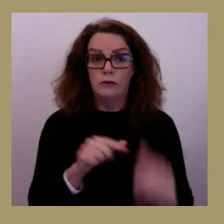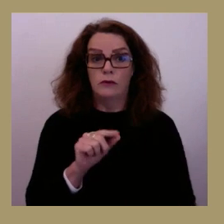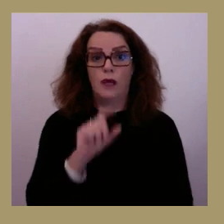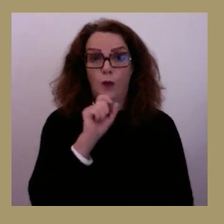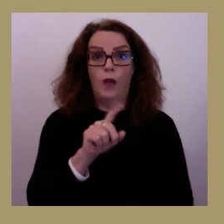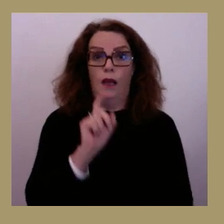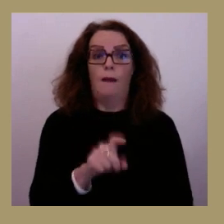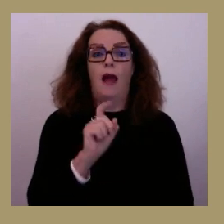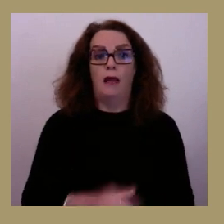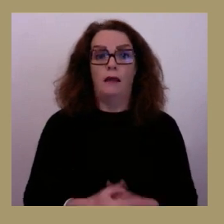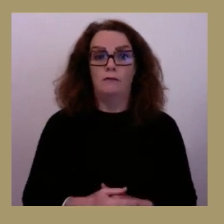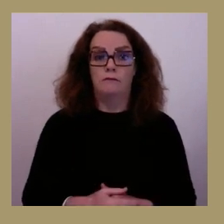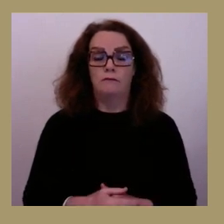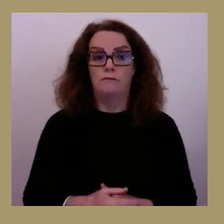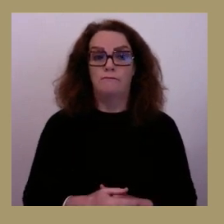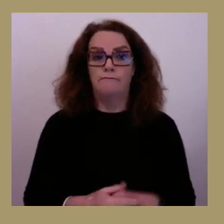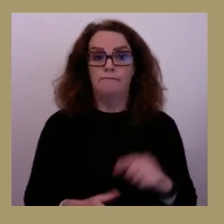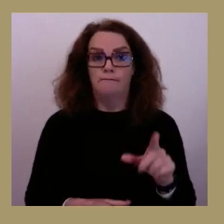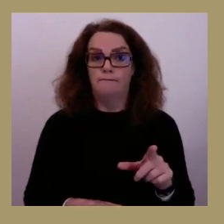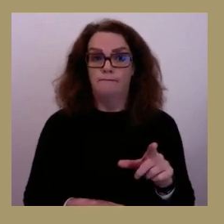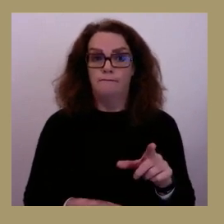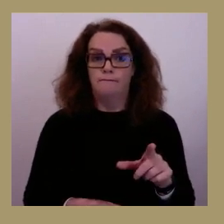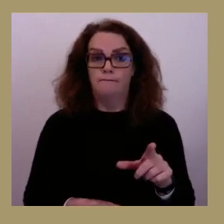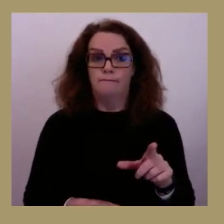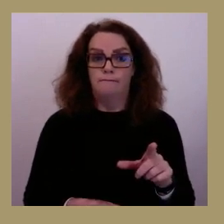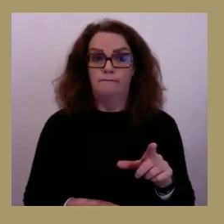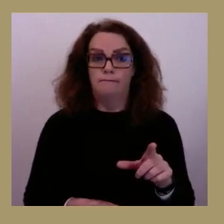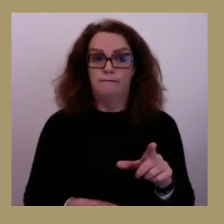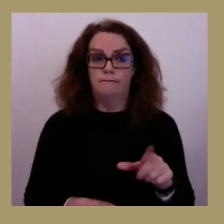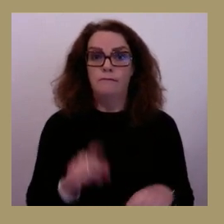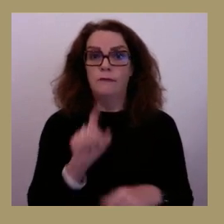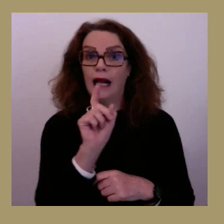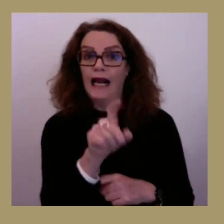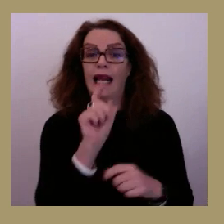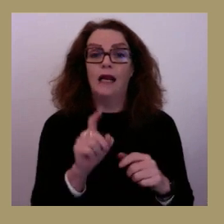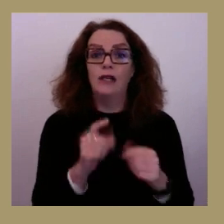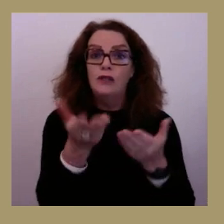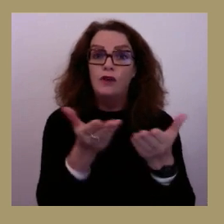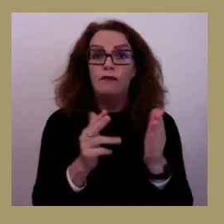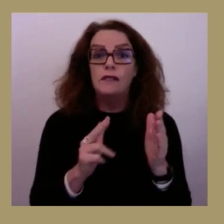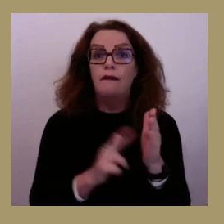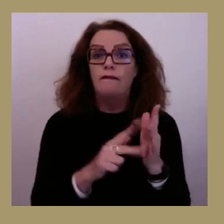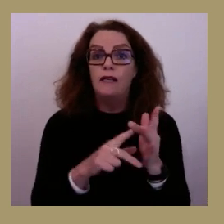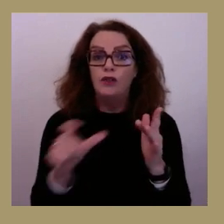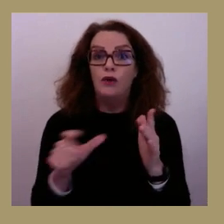The customer will then, as you see, select the Service Victoria app icon.